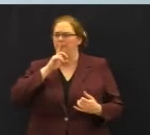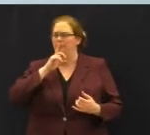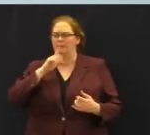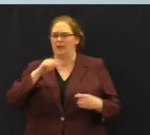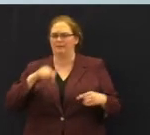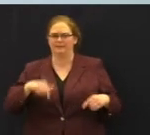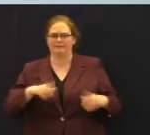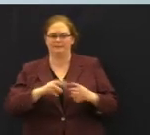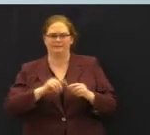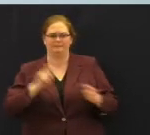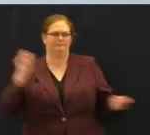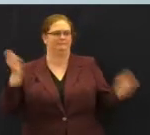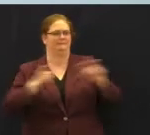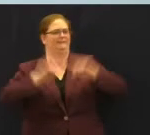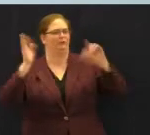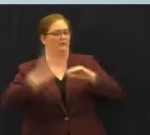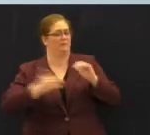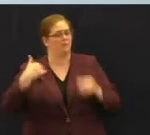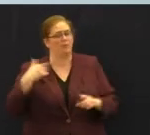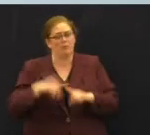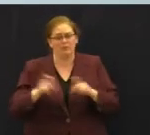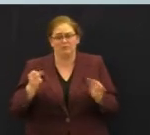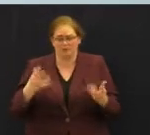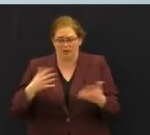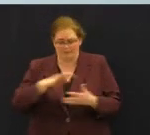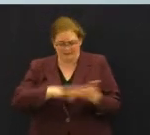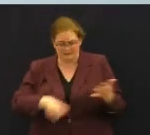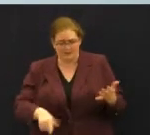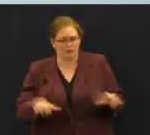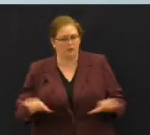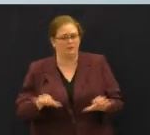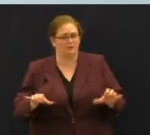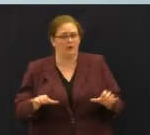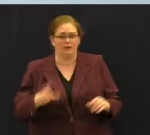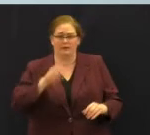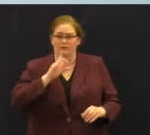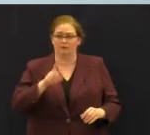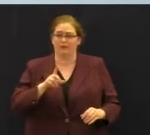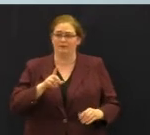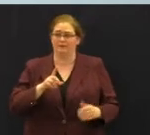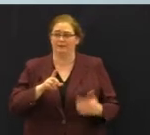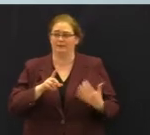the others we've had, but there's a lot of things in here that we've done which really,